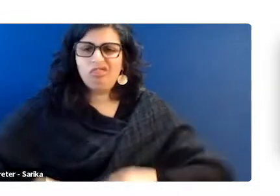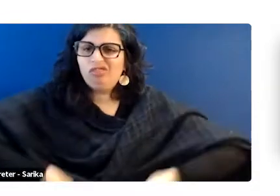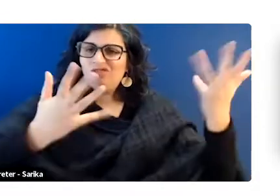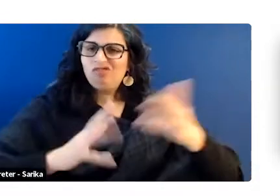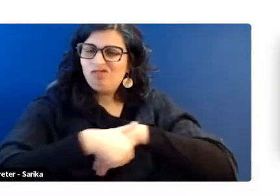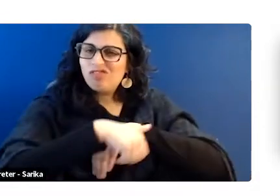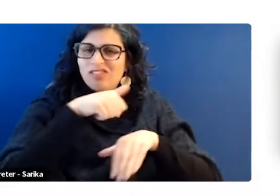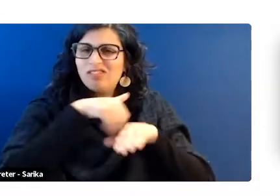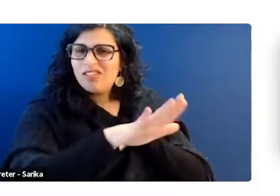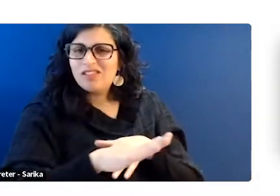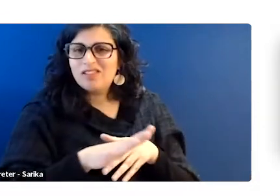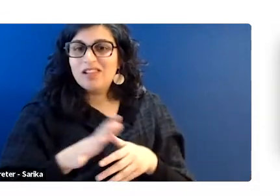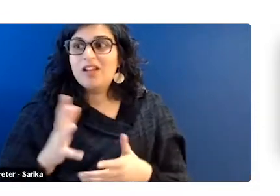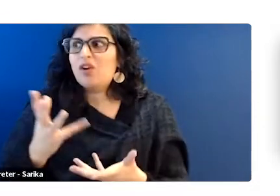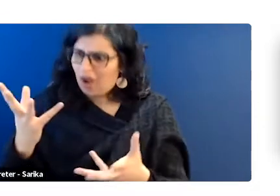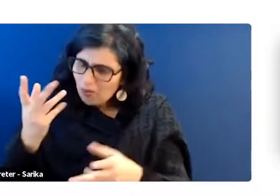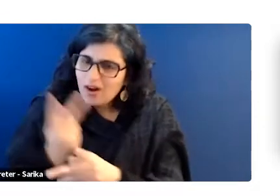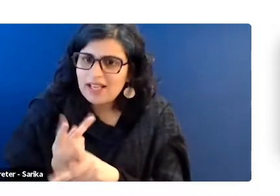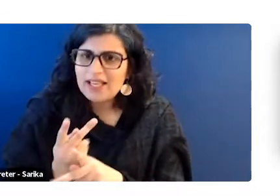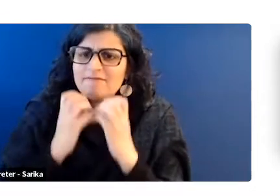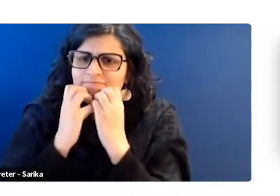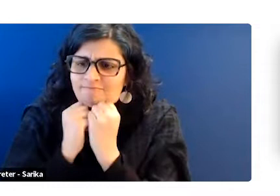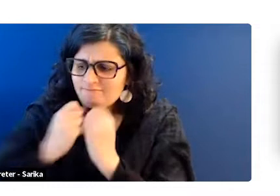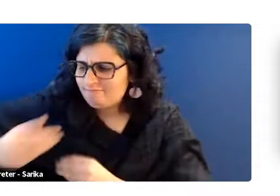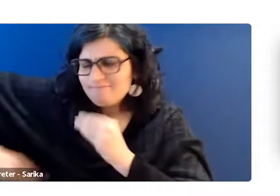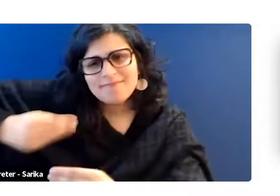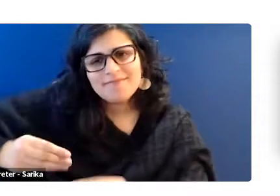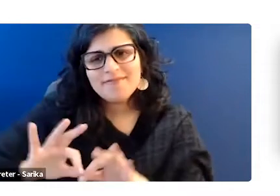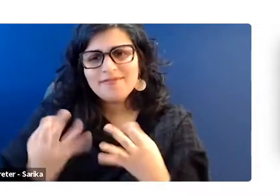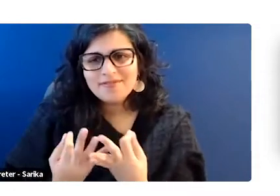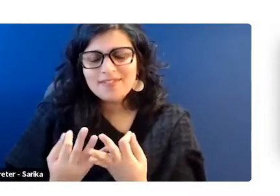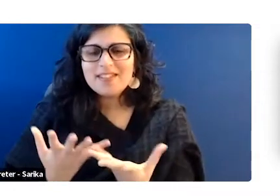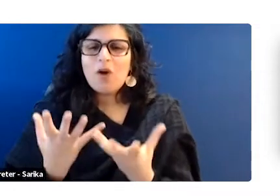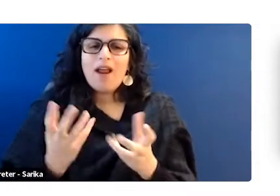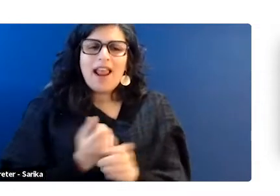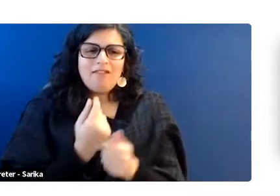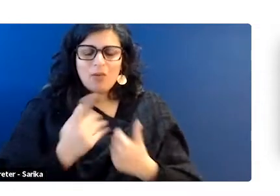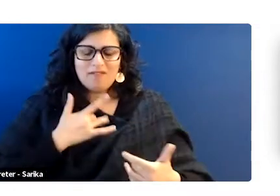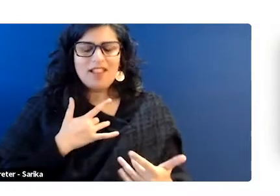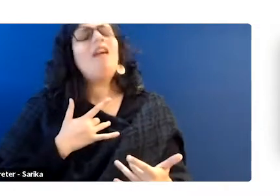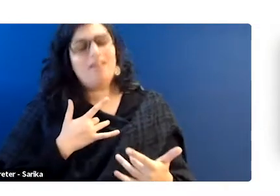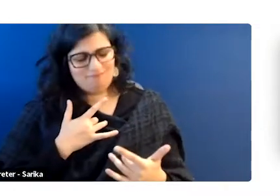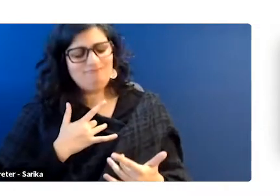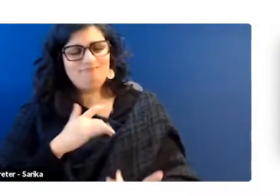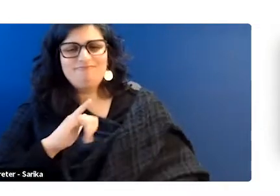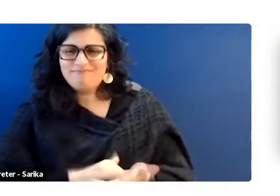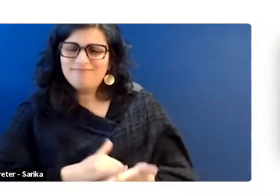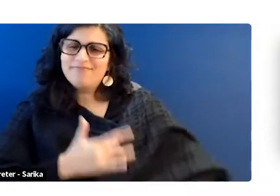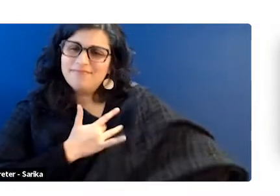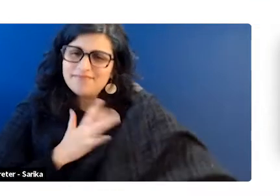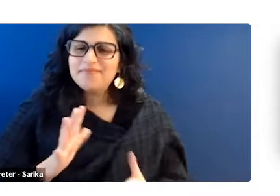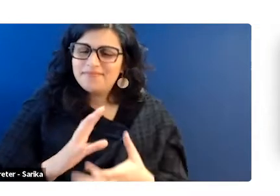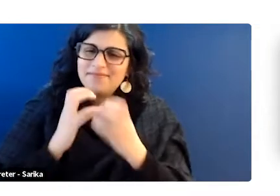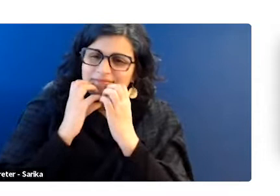pass it down to a family member. So that's kind of like something I would love for everybody to walk away with, when it comes to making